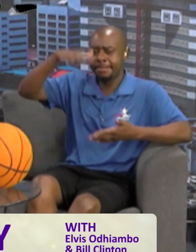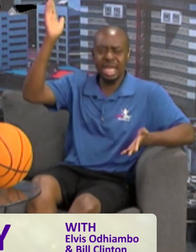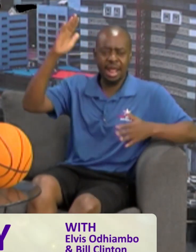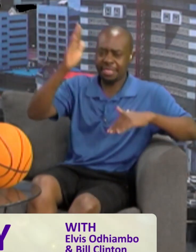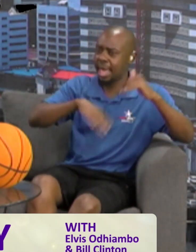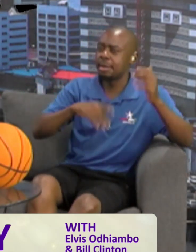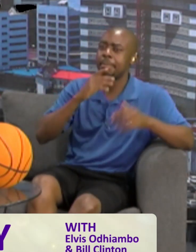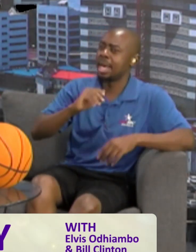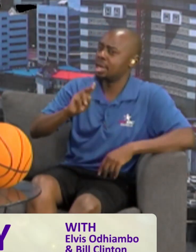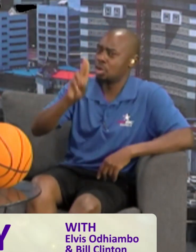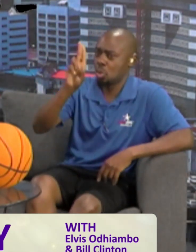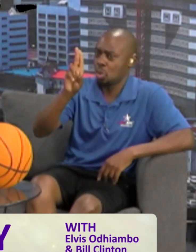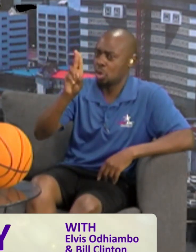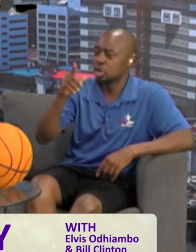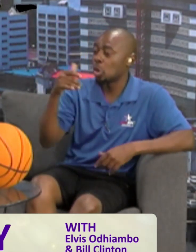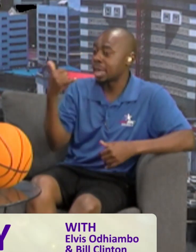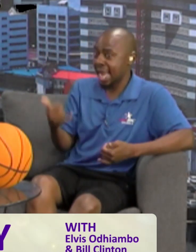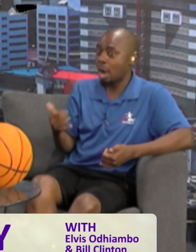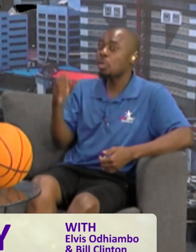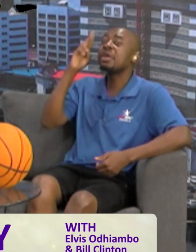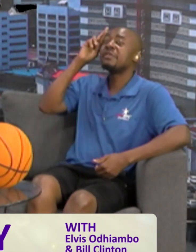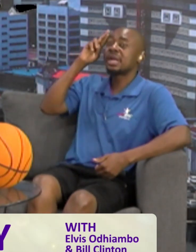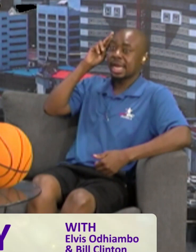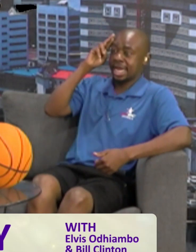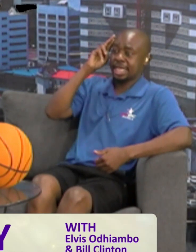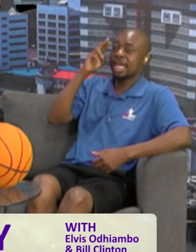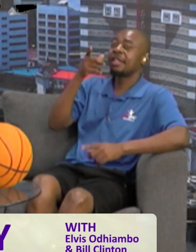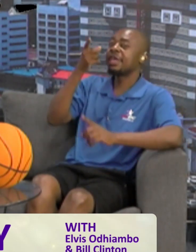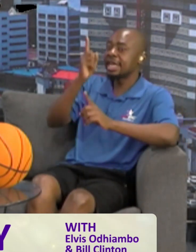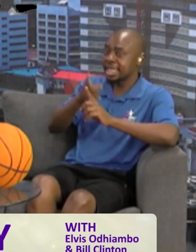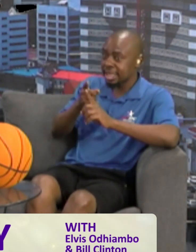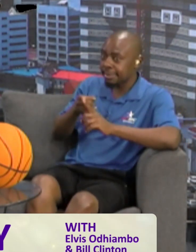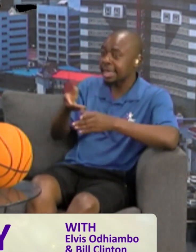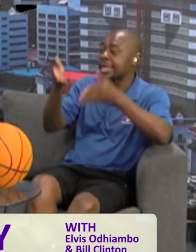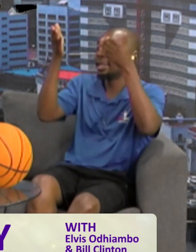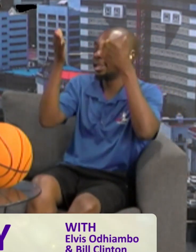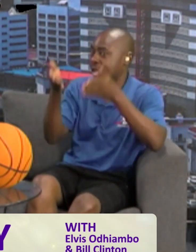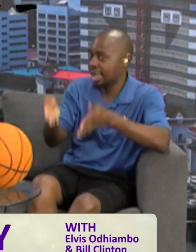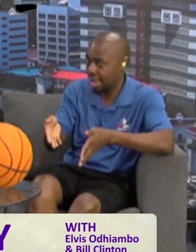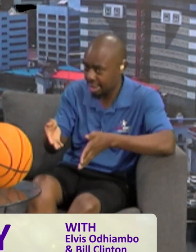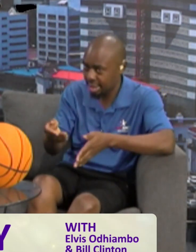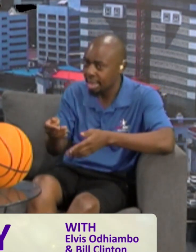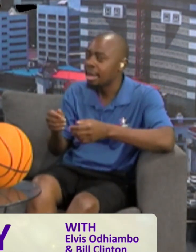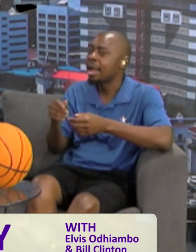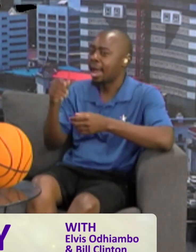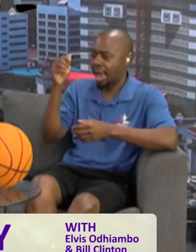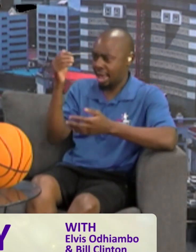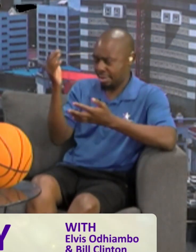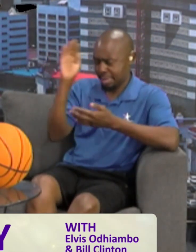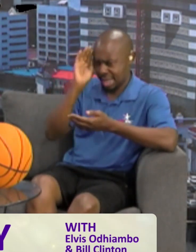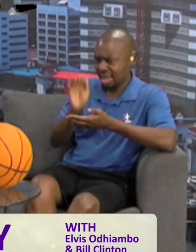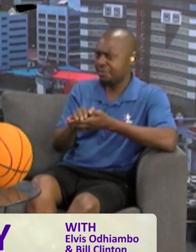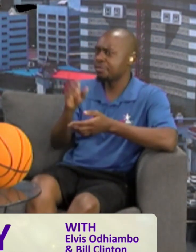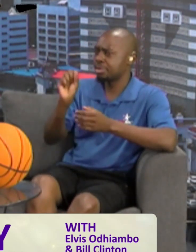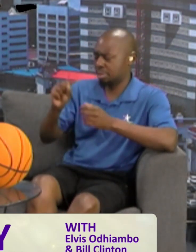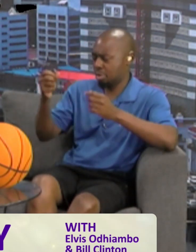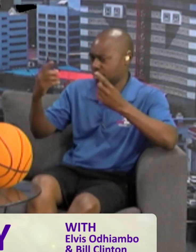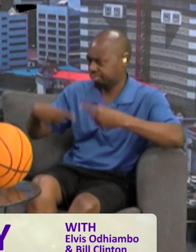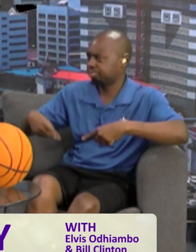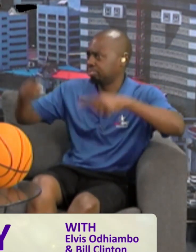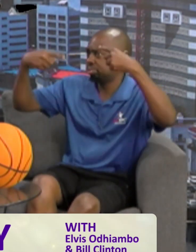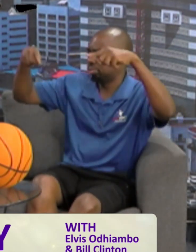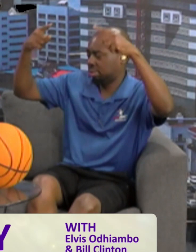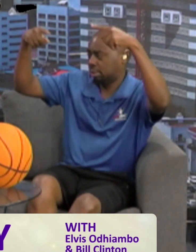No player of Manchester United was bigger than the club. Because right now it's very important. Discipline right now, I believe,